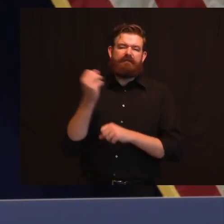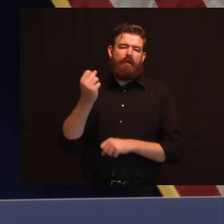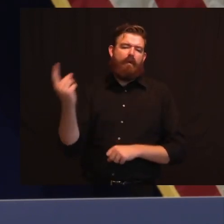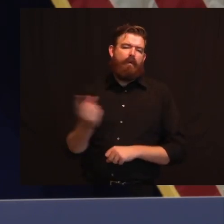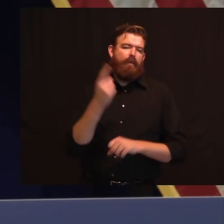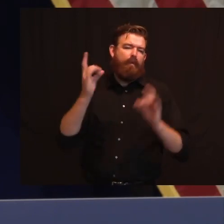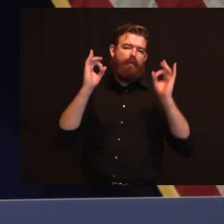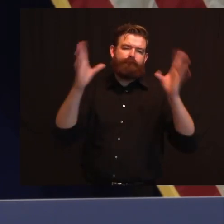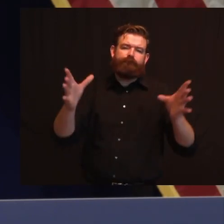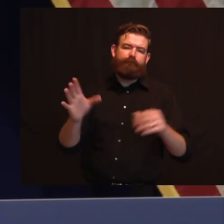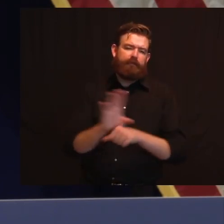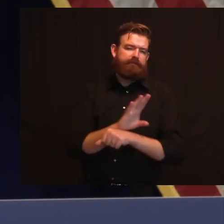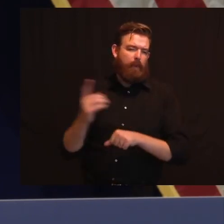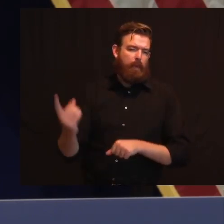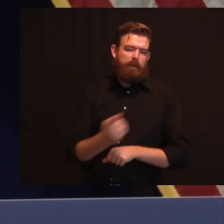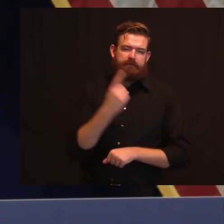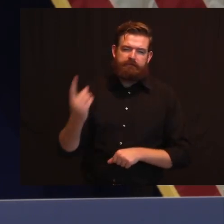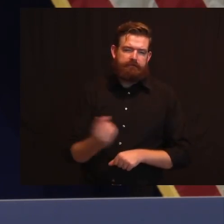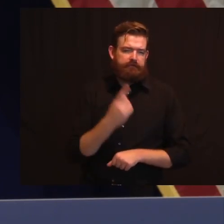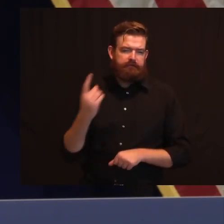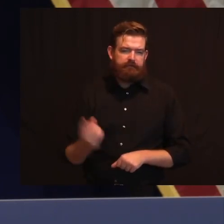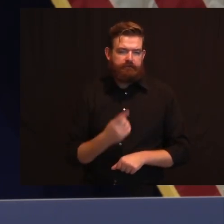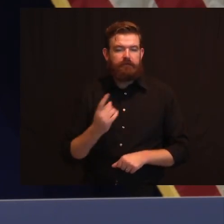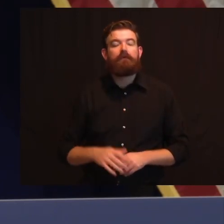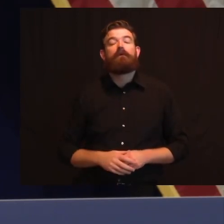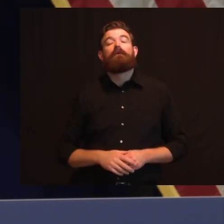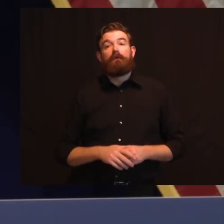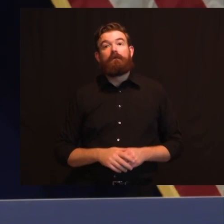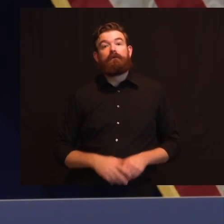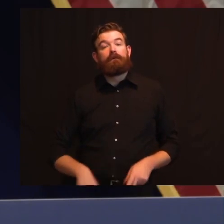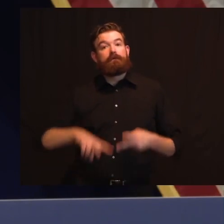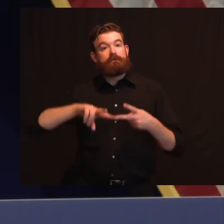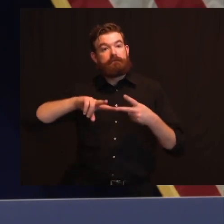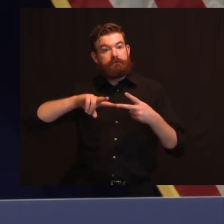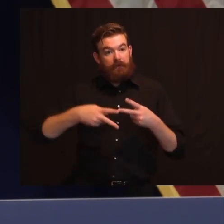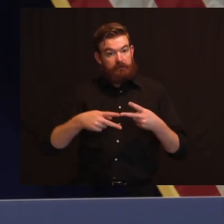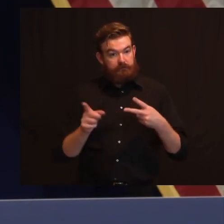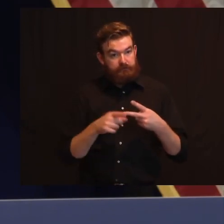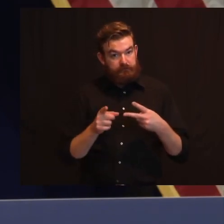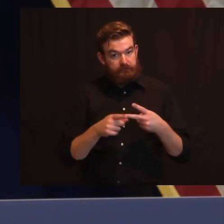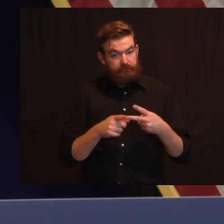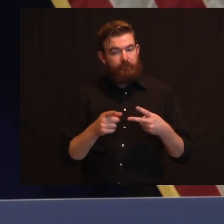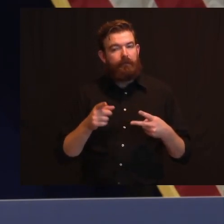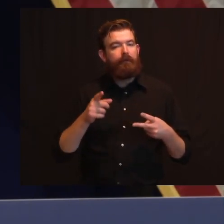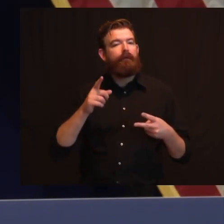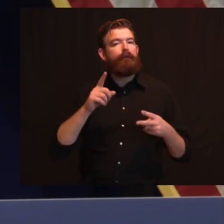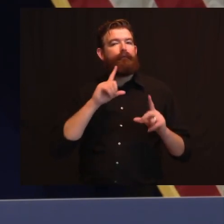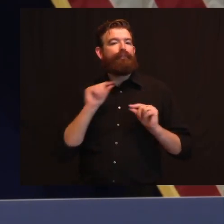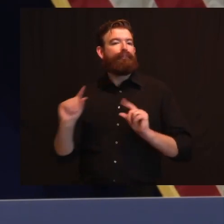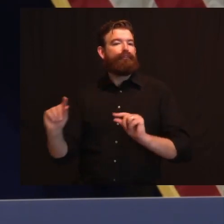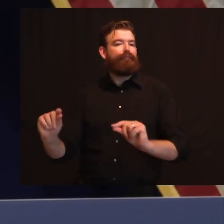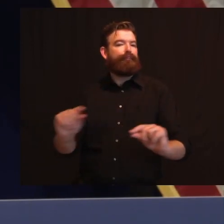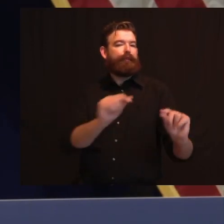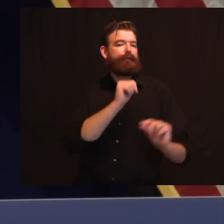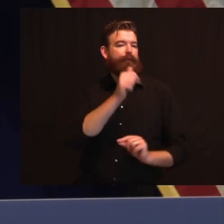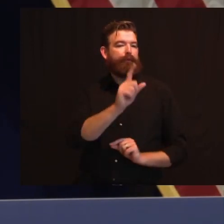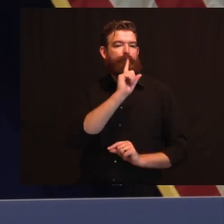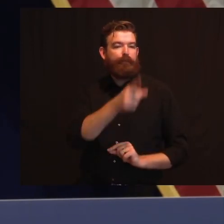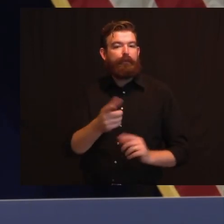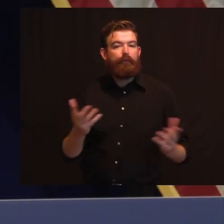Myth number 2, no one needs to stand in line all day. When the center opens at 8, we give you a ticket, we take your number. You'll